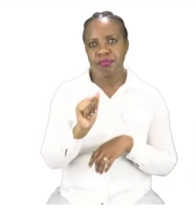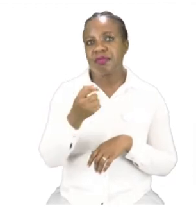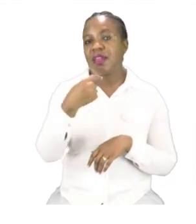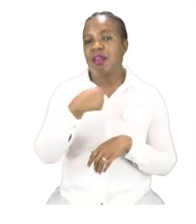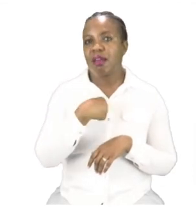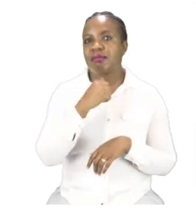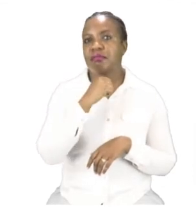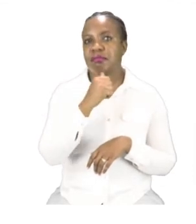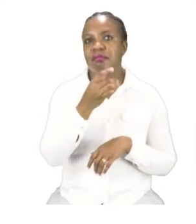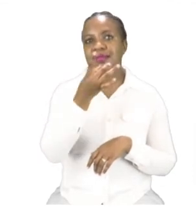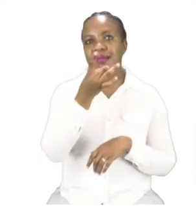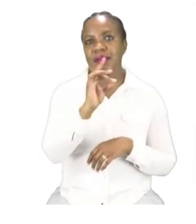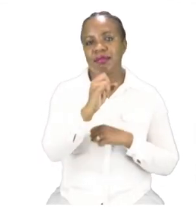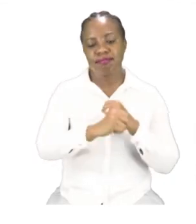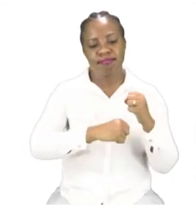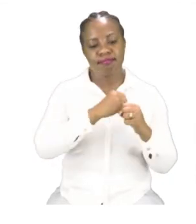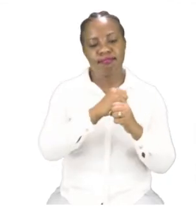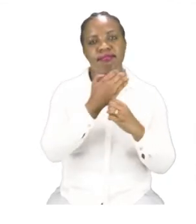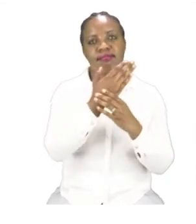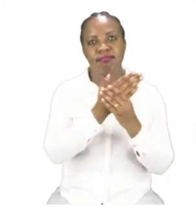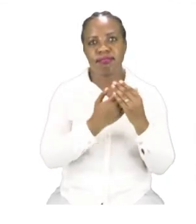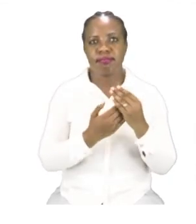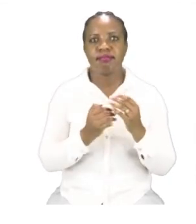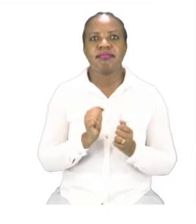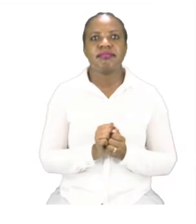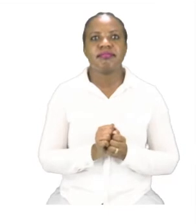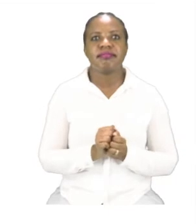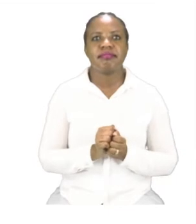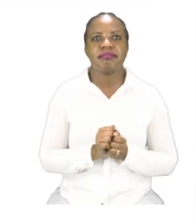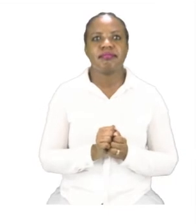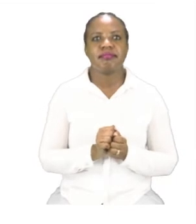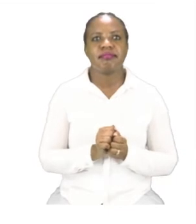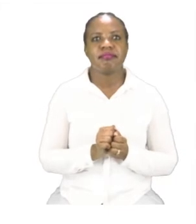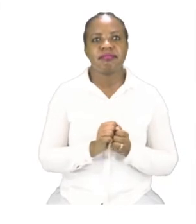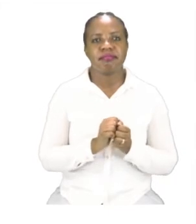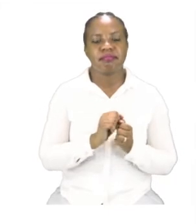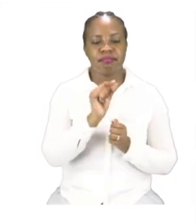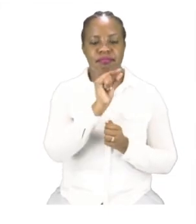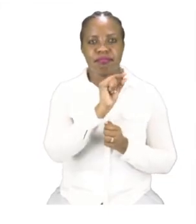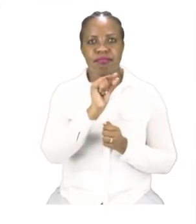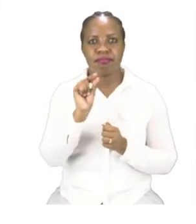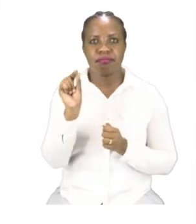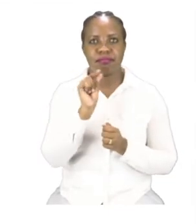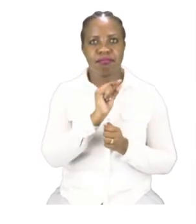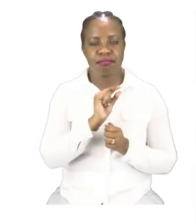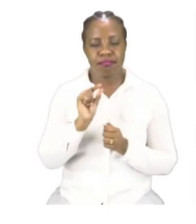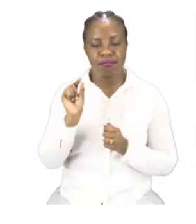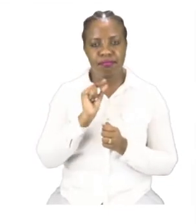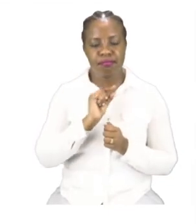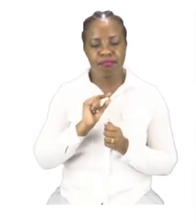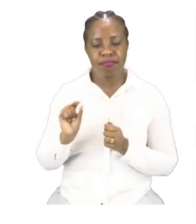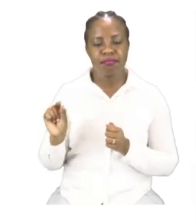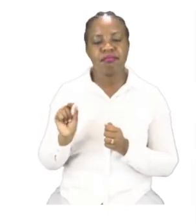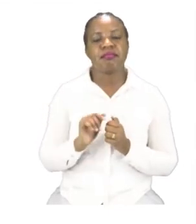old. Now the sentences that follow are about Mara's family, but